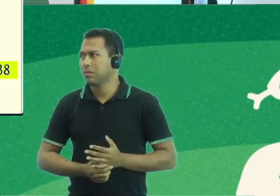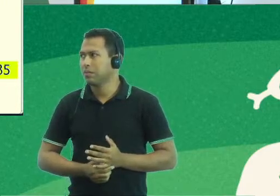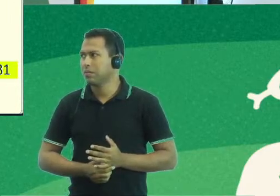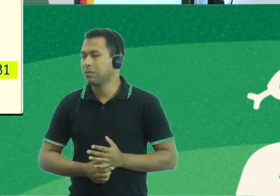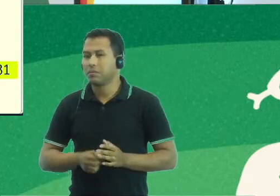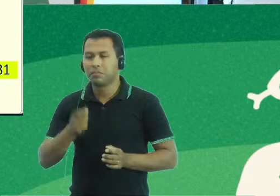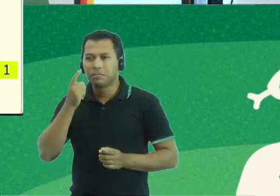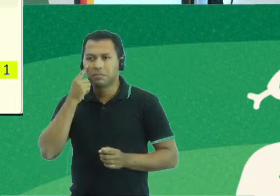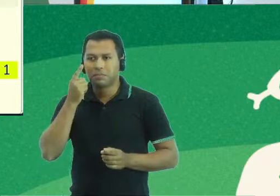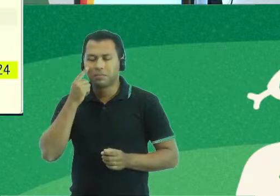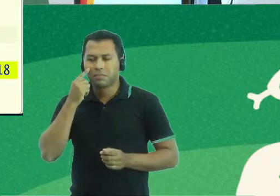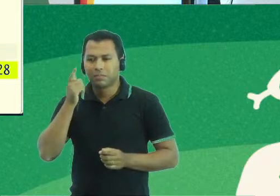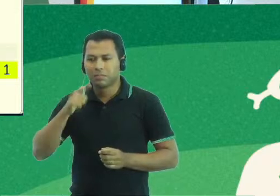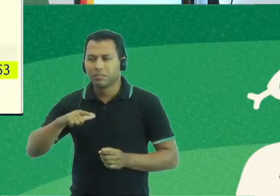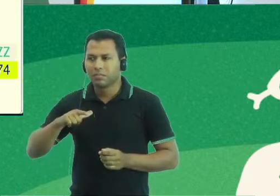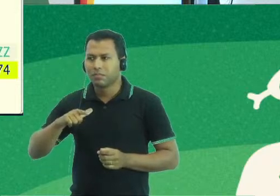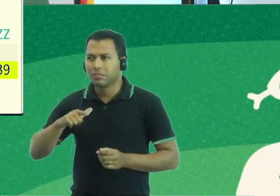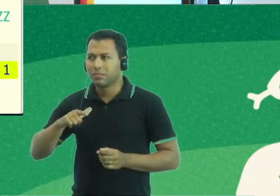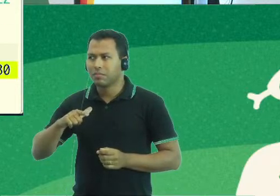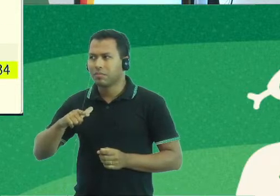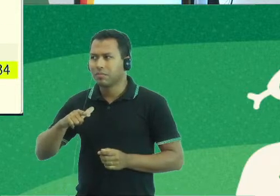Go down.